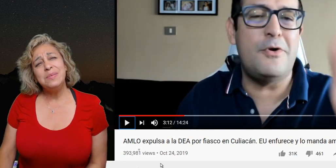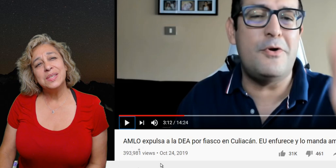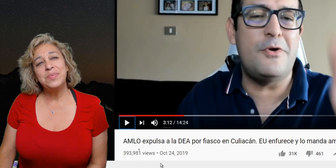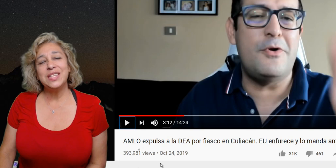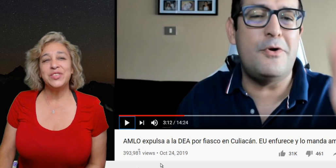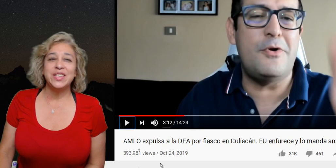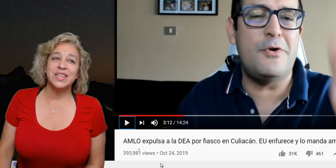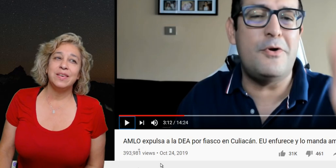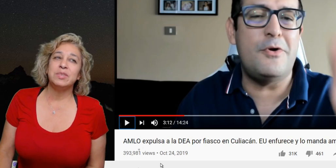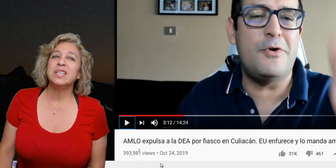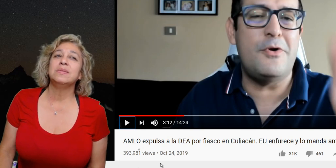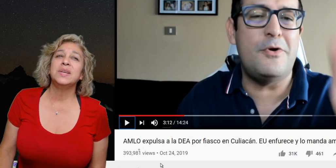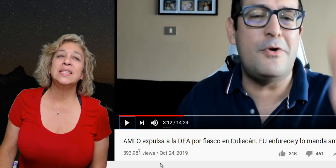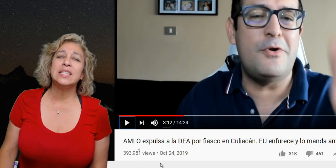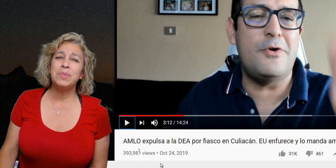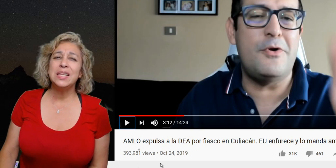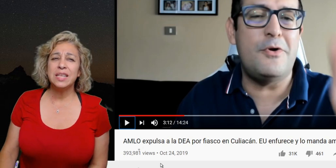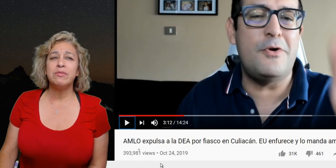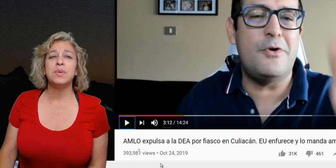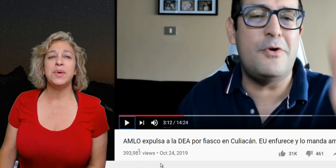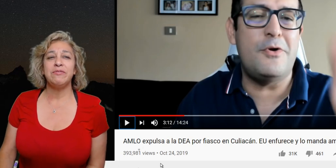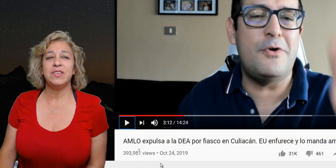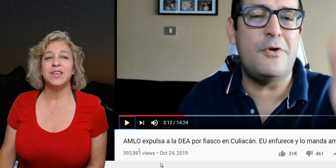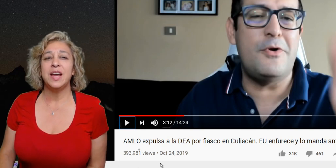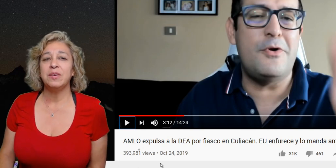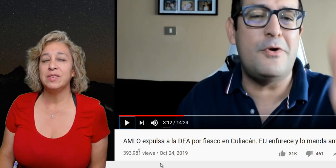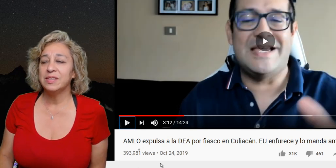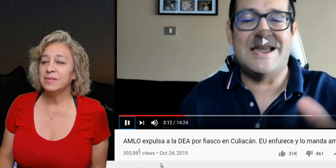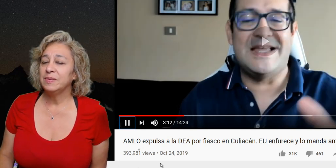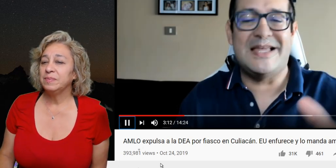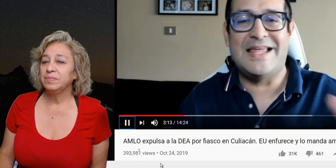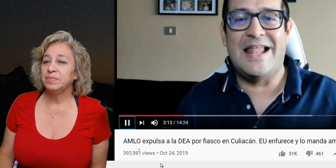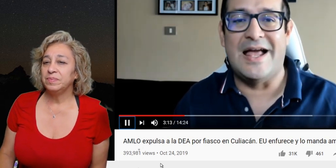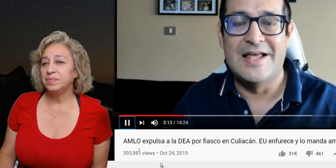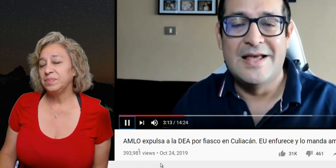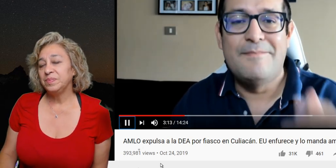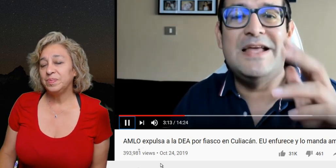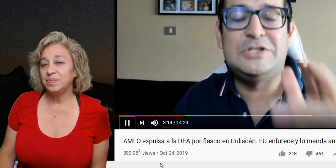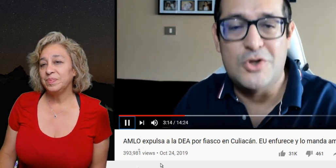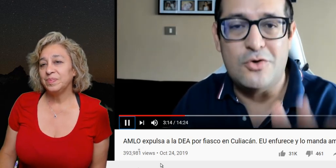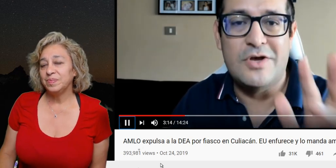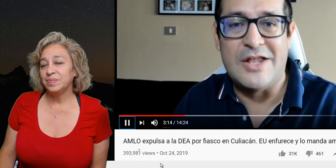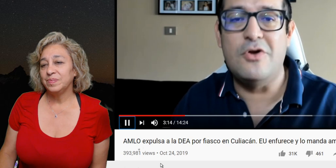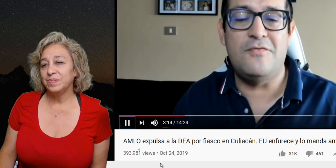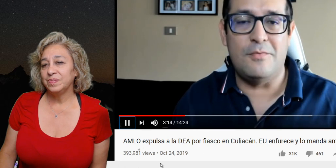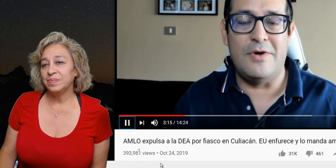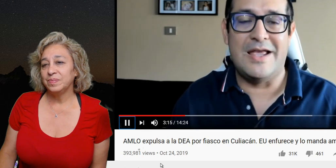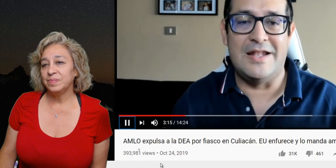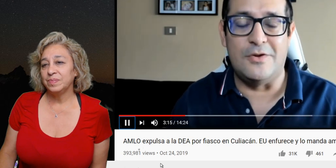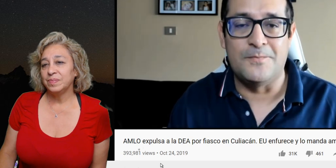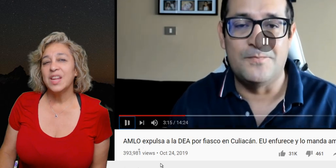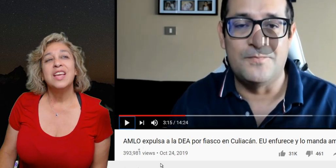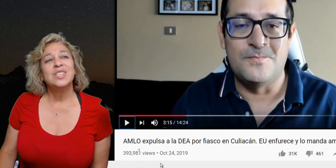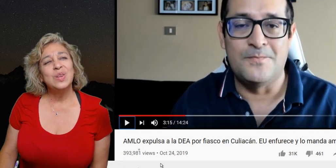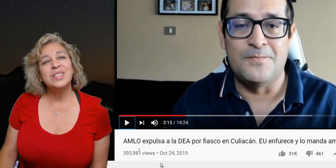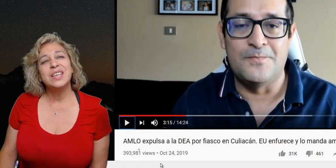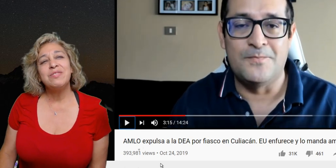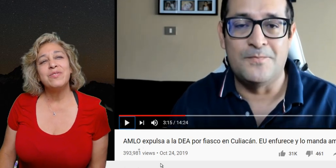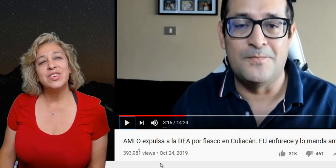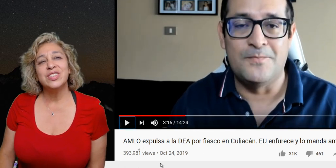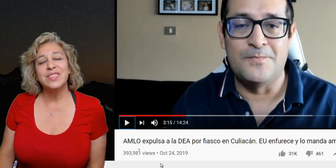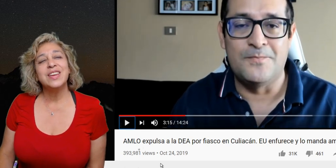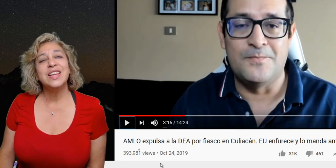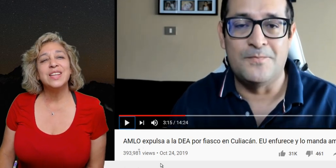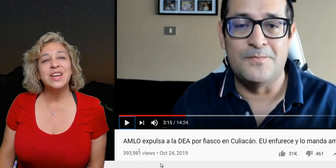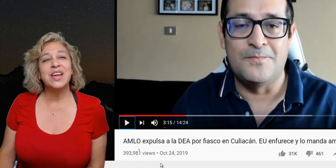Which seems a bit strange to him. See, he says, but let's give him the benefit of the doubt. Vamos a dar la versión que no le informó a Quirino. So let's give